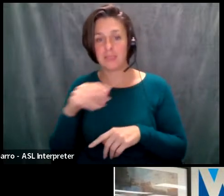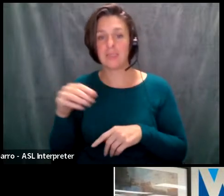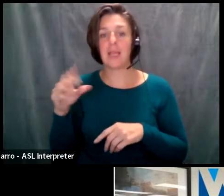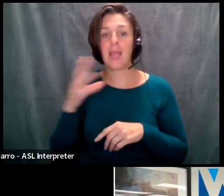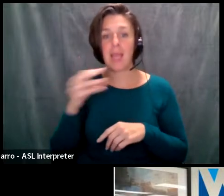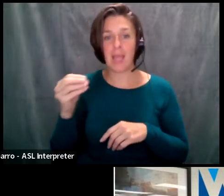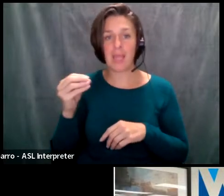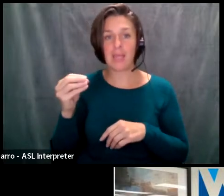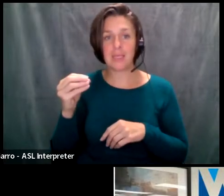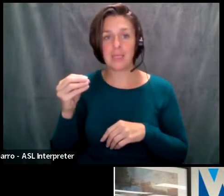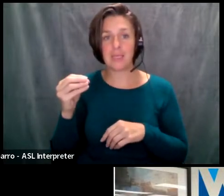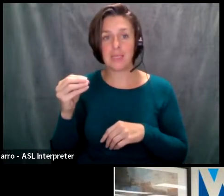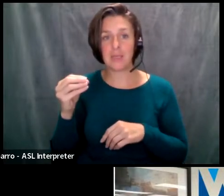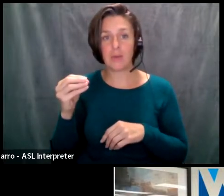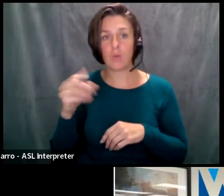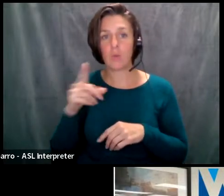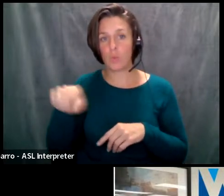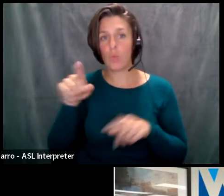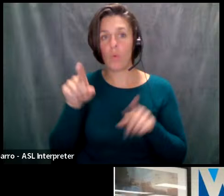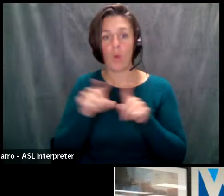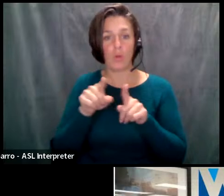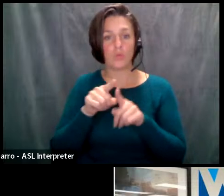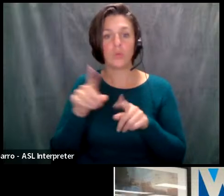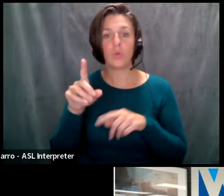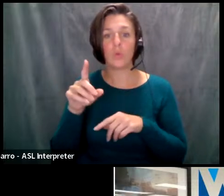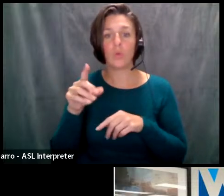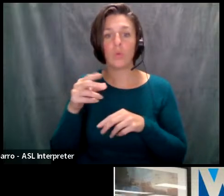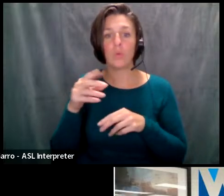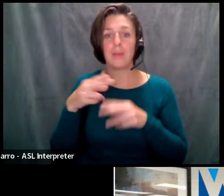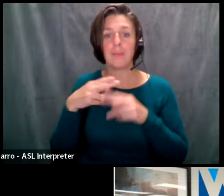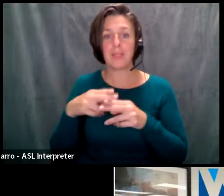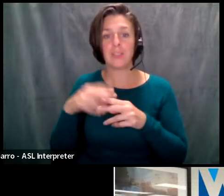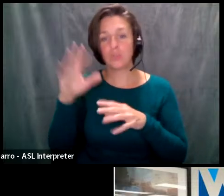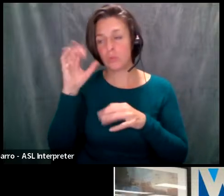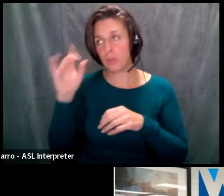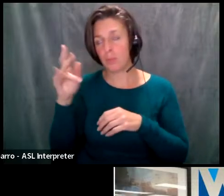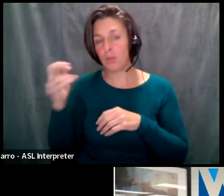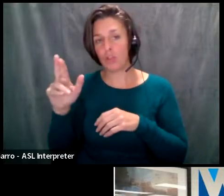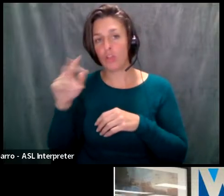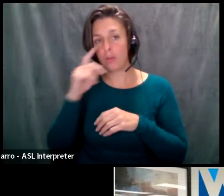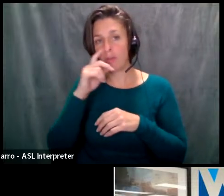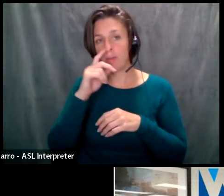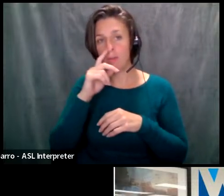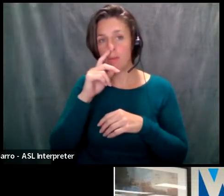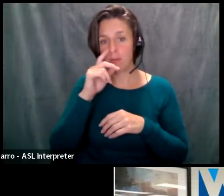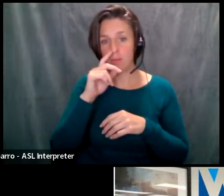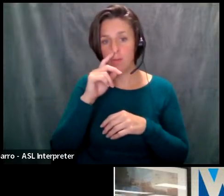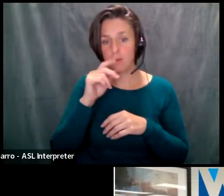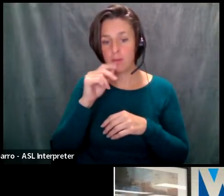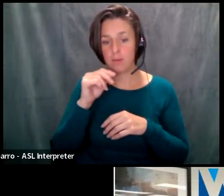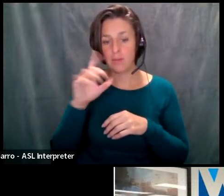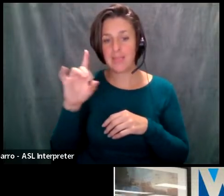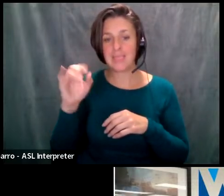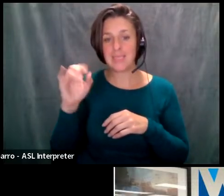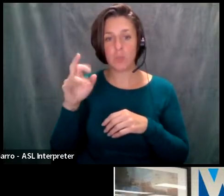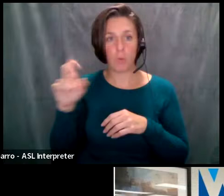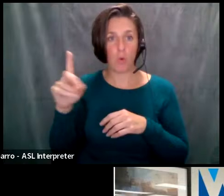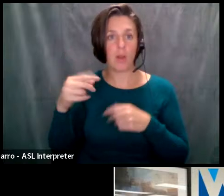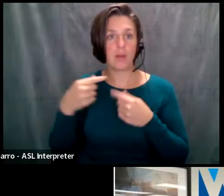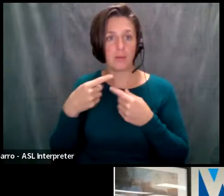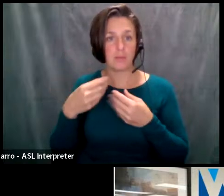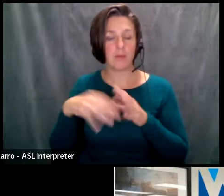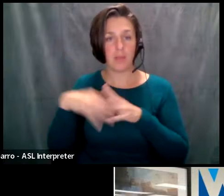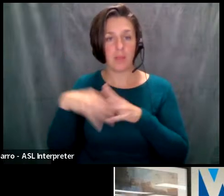And you also did mention, Superintendent Booker, the dashboard came out today.